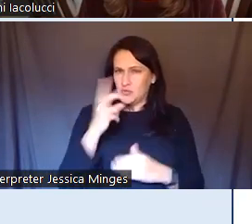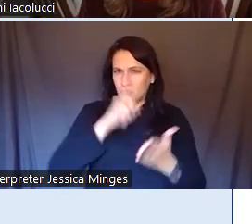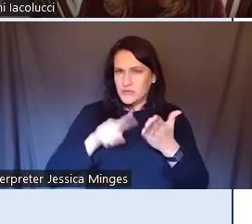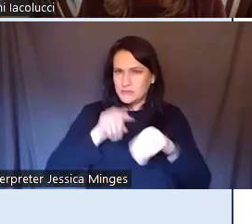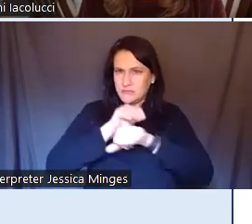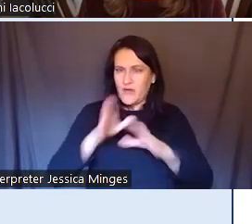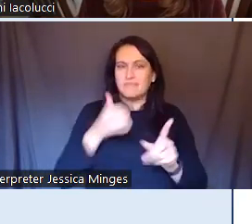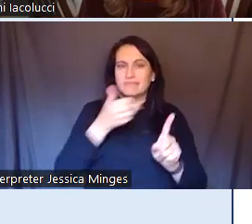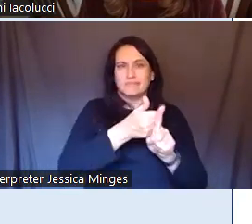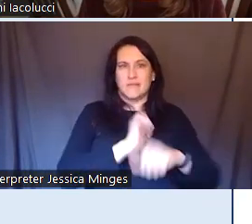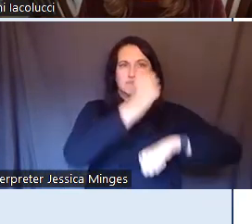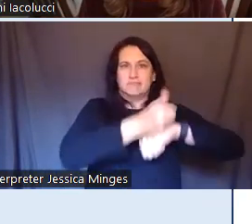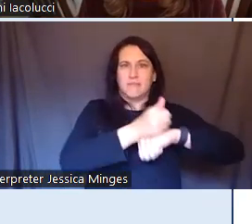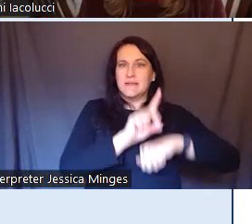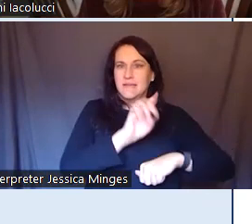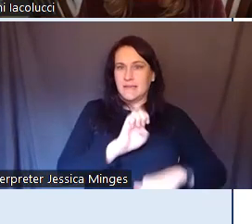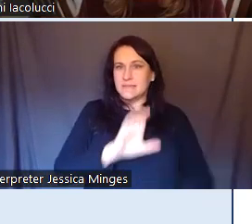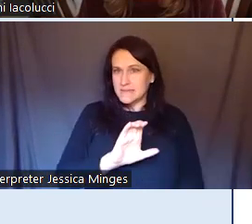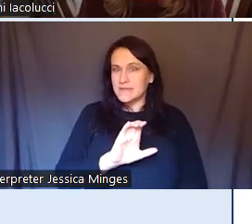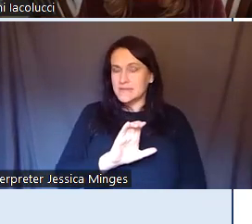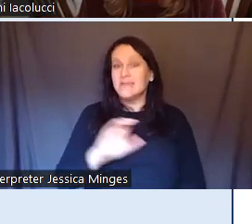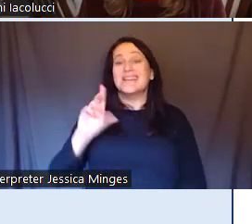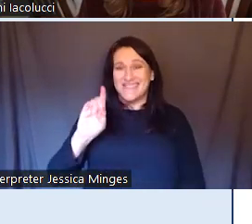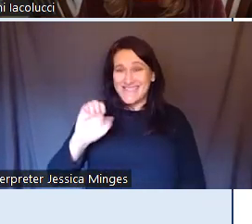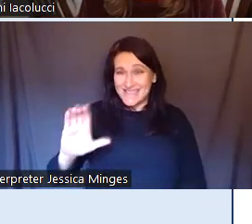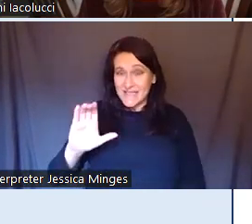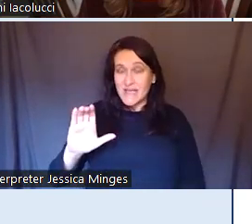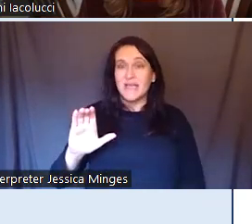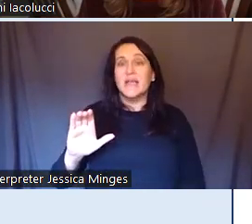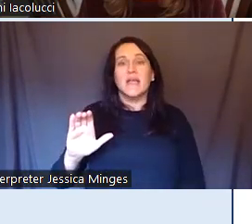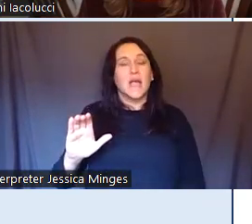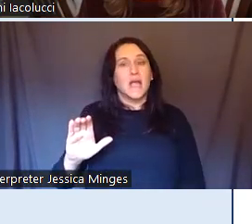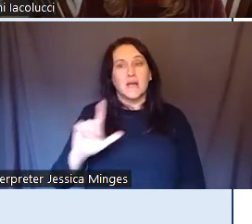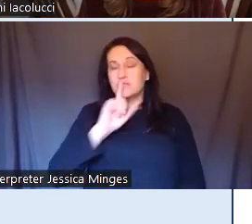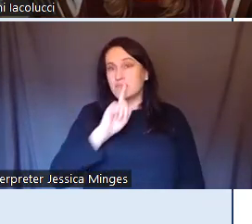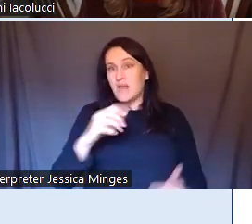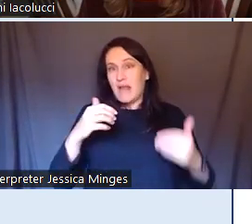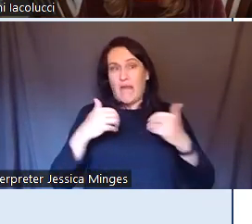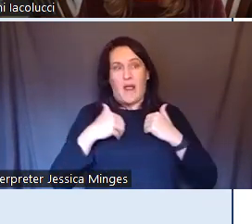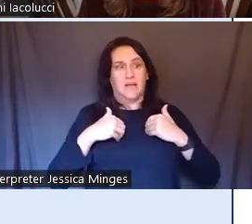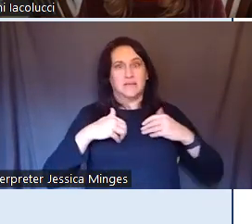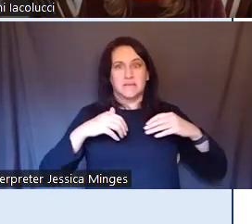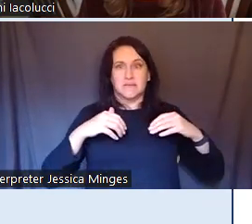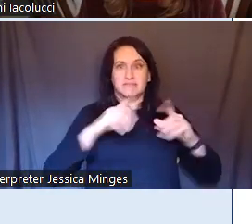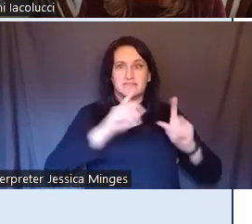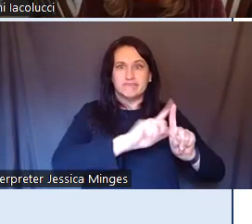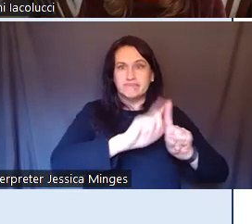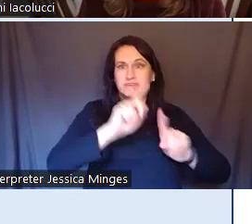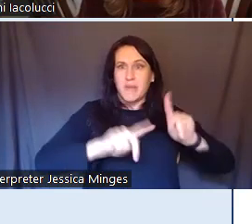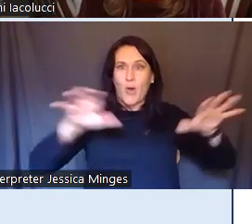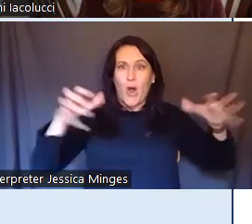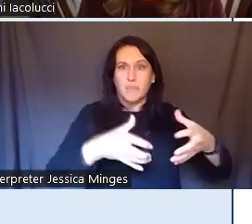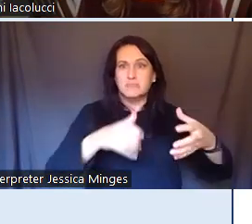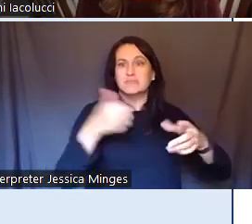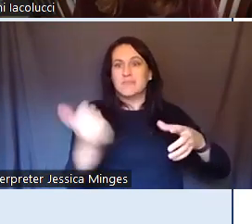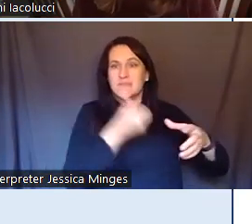of DEC. DEC is made up of a remarkable collection of ADA